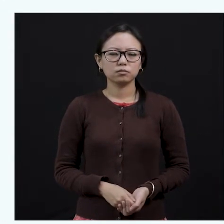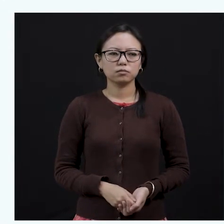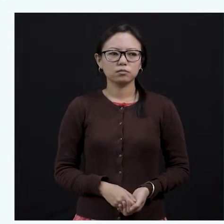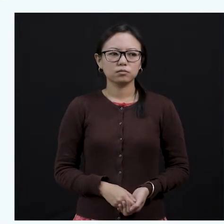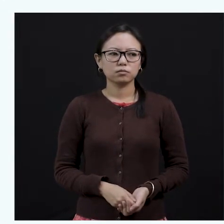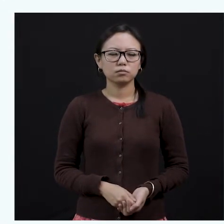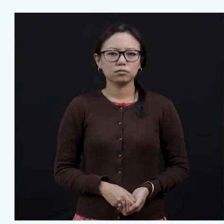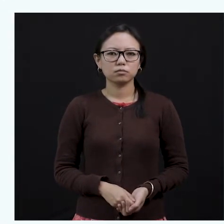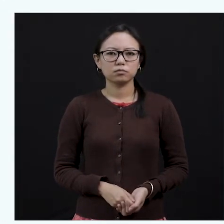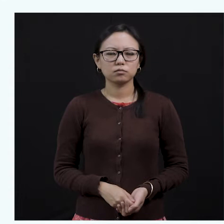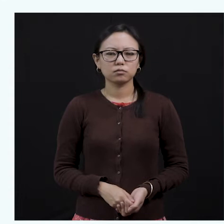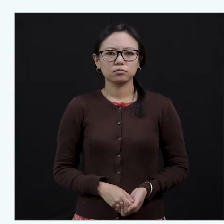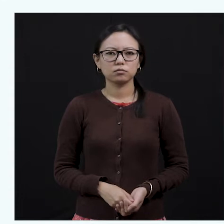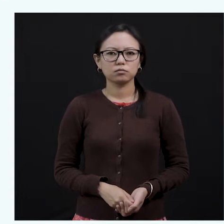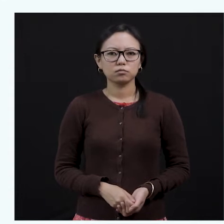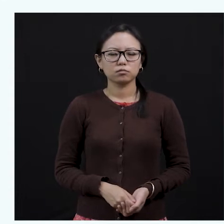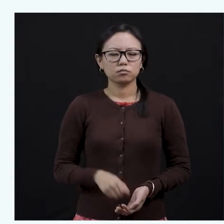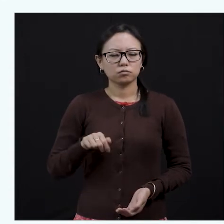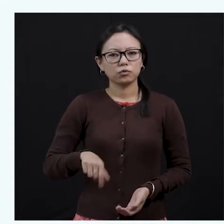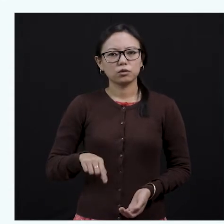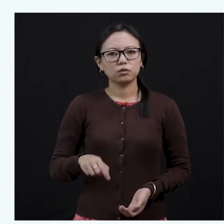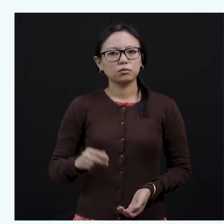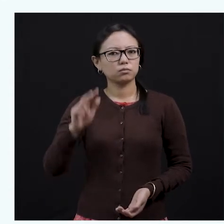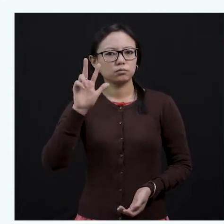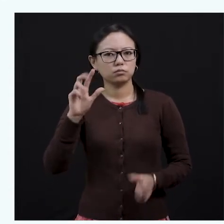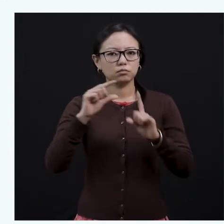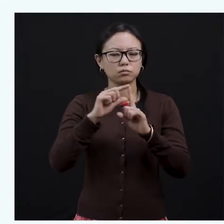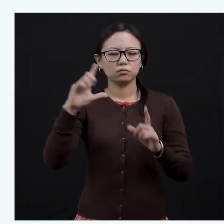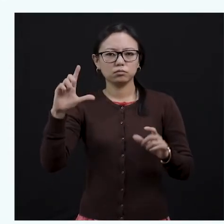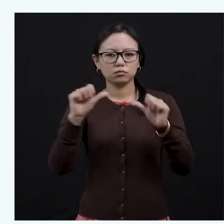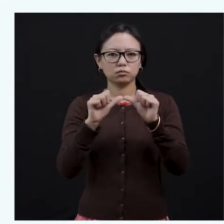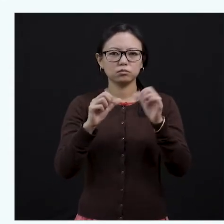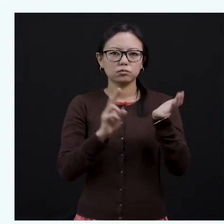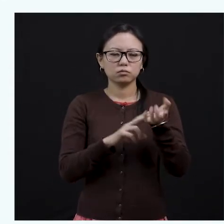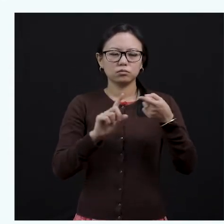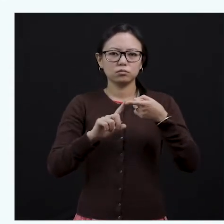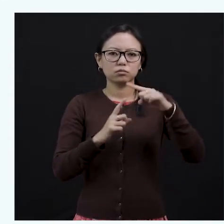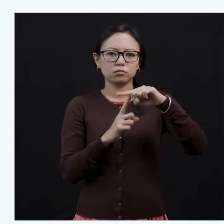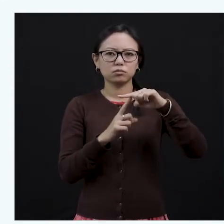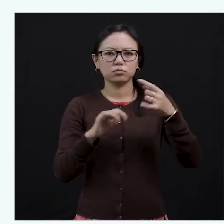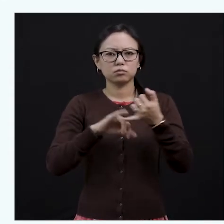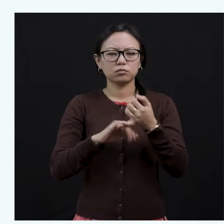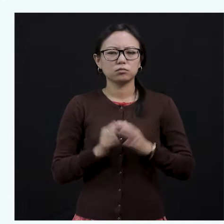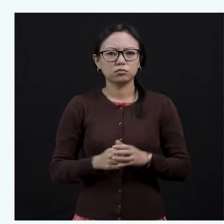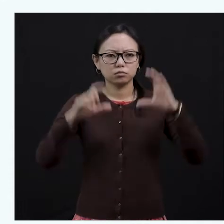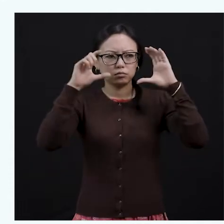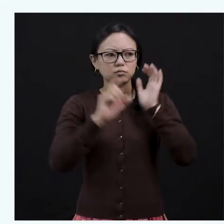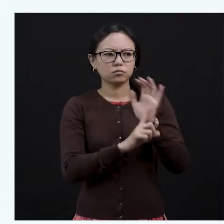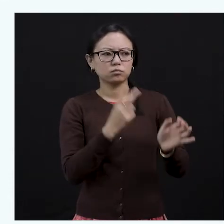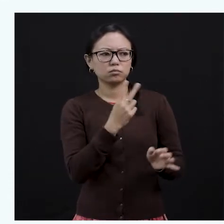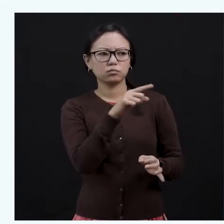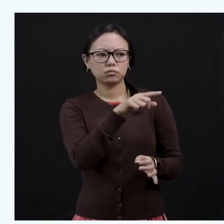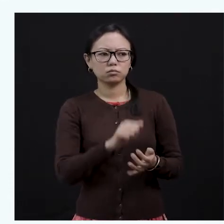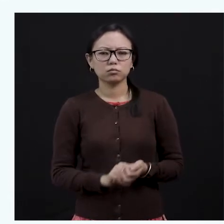Now talking about the 8 planets that we have. So I'm showing you the image here. We have